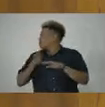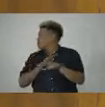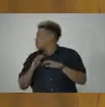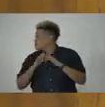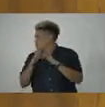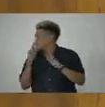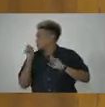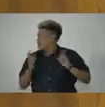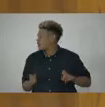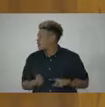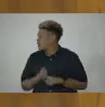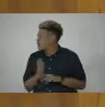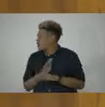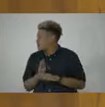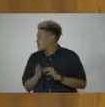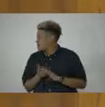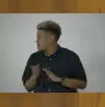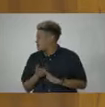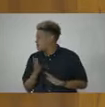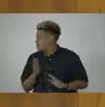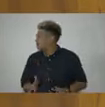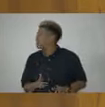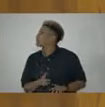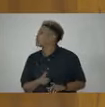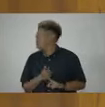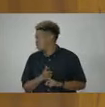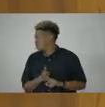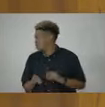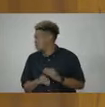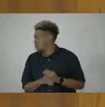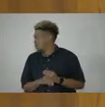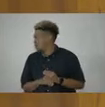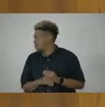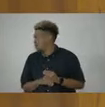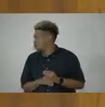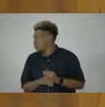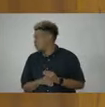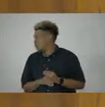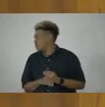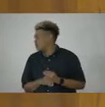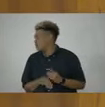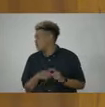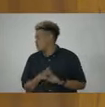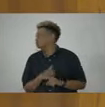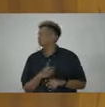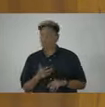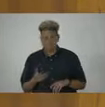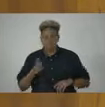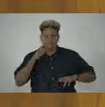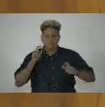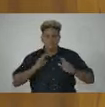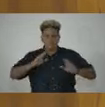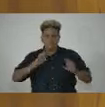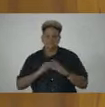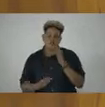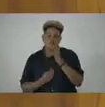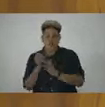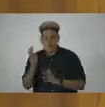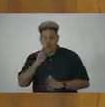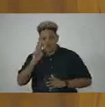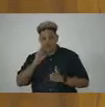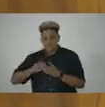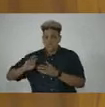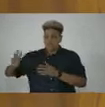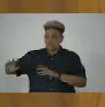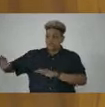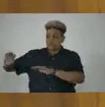to business operators and farmers. Madam Speaker, not only are we investing in roads, water in